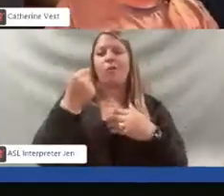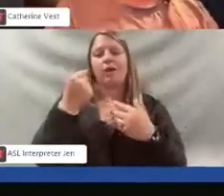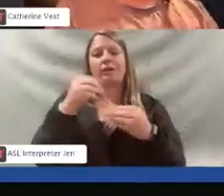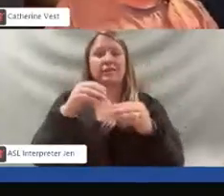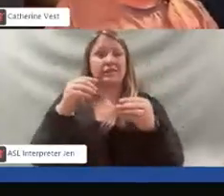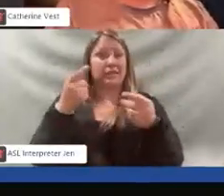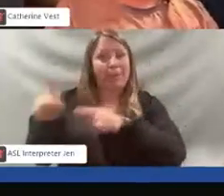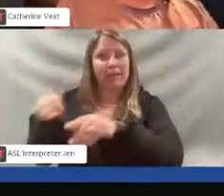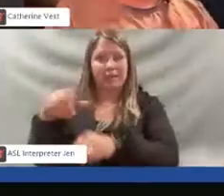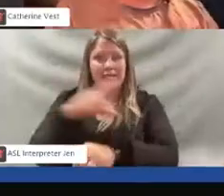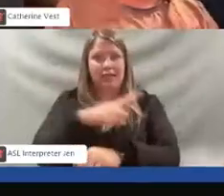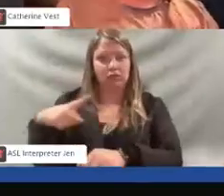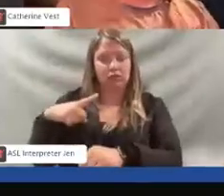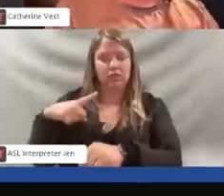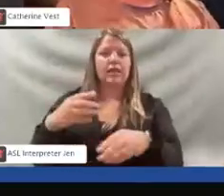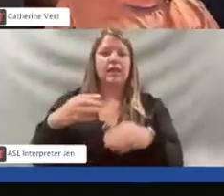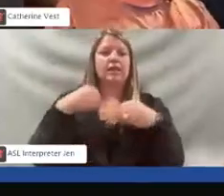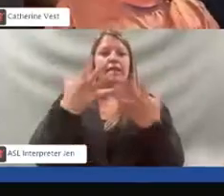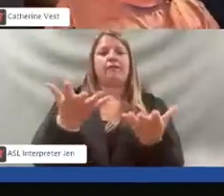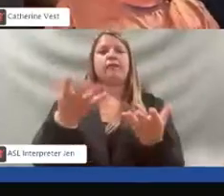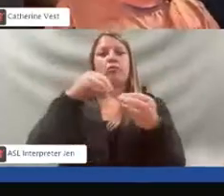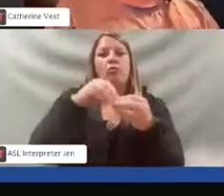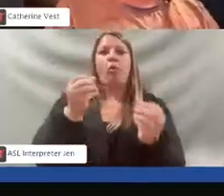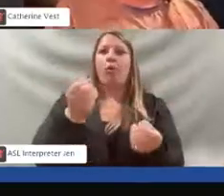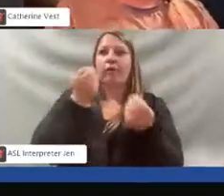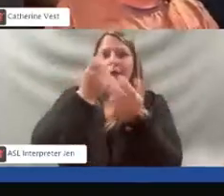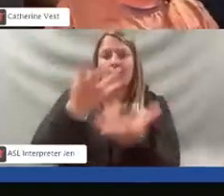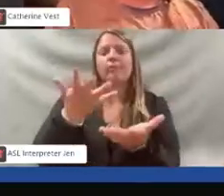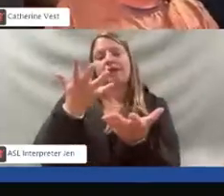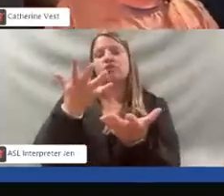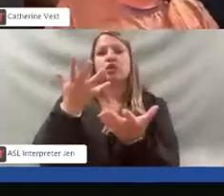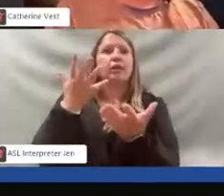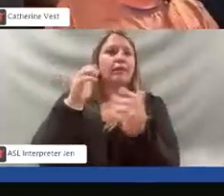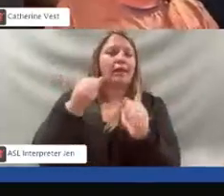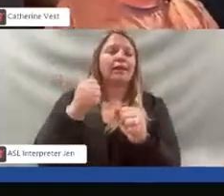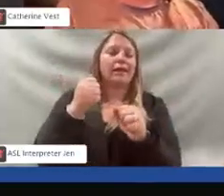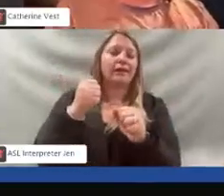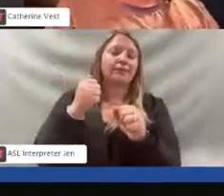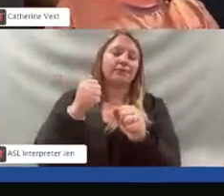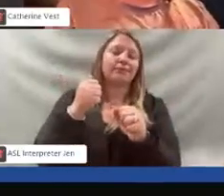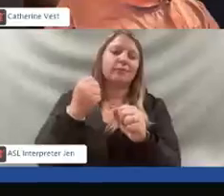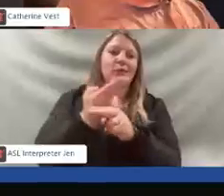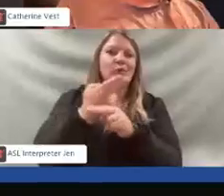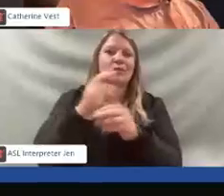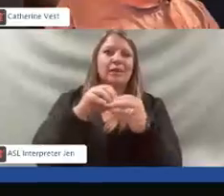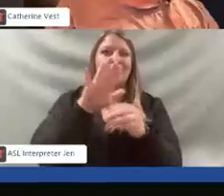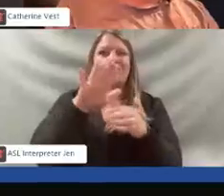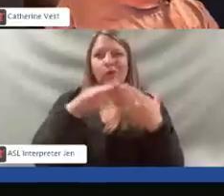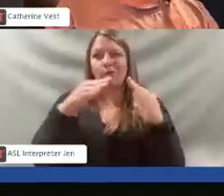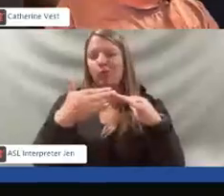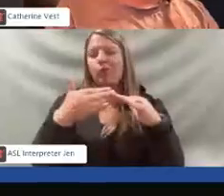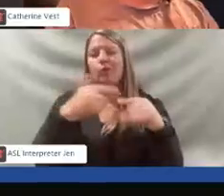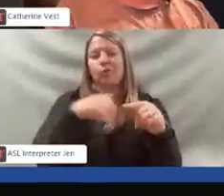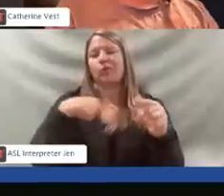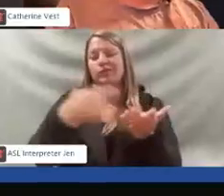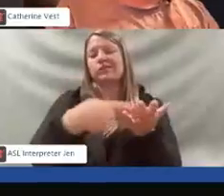upcoming legislative session, and to give people more tangible takeaways from that too, that they can use in their community. And we're talking to a couple